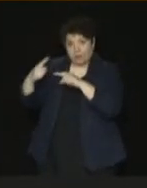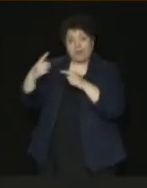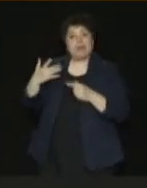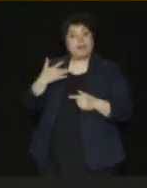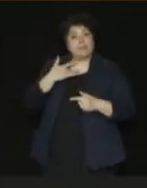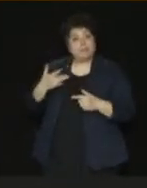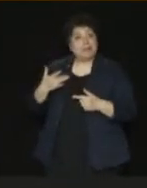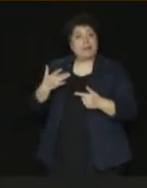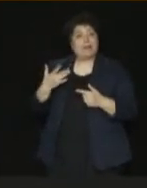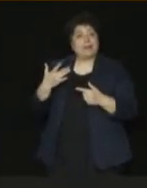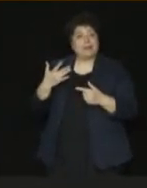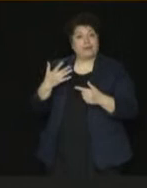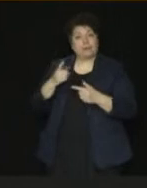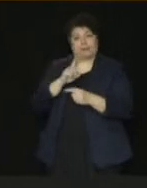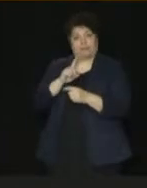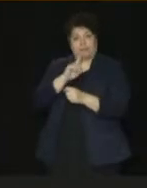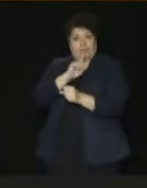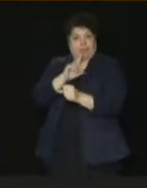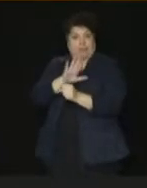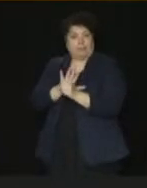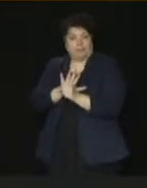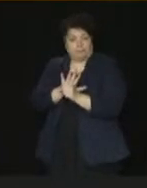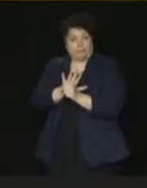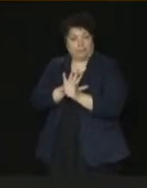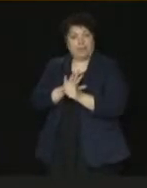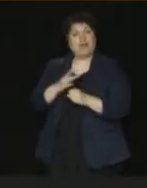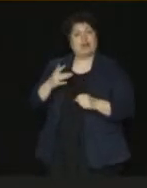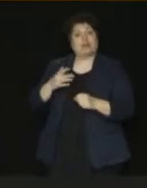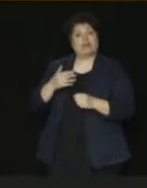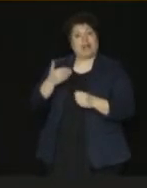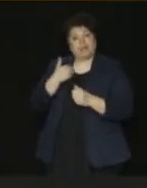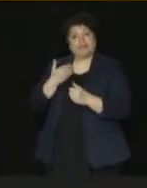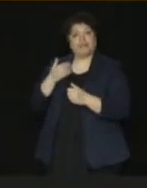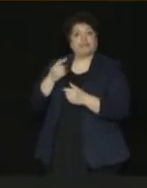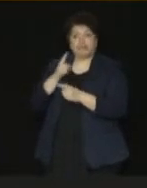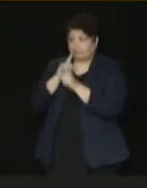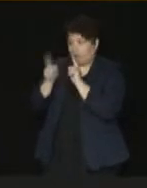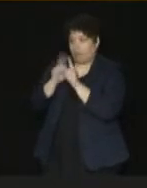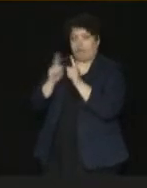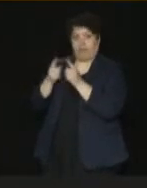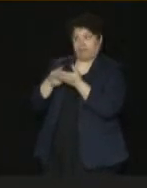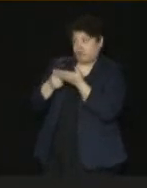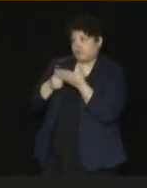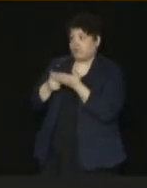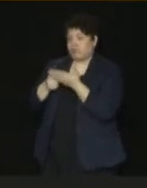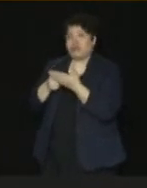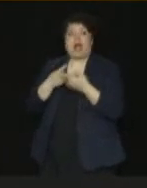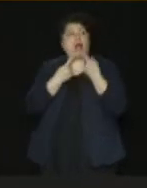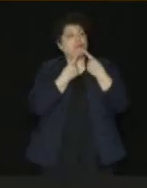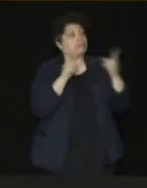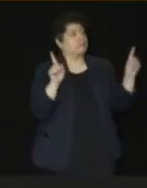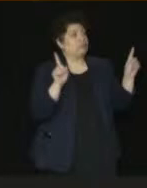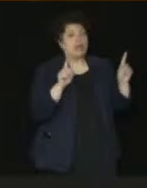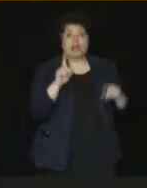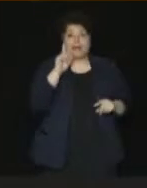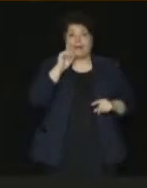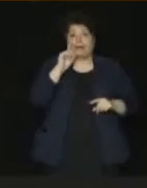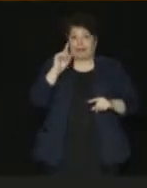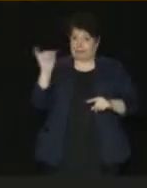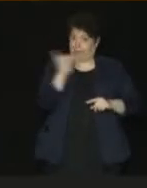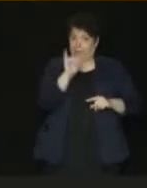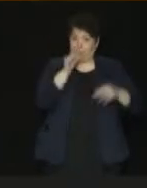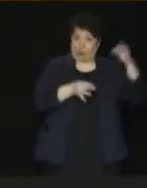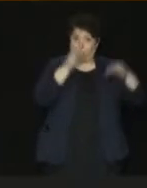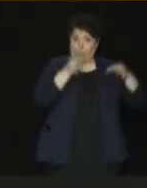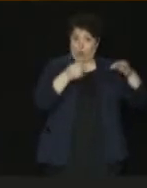on firm commitments made in conversations and shared publicly. It's not like a small claims court where you